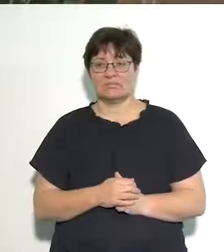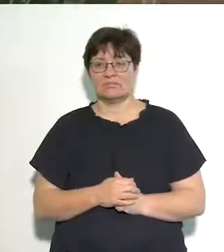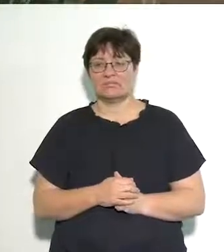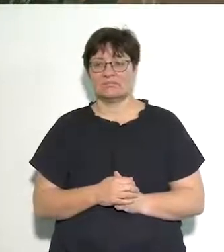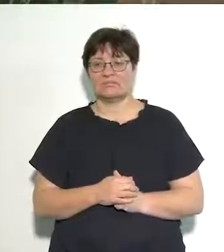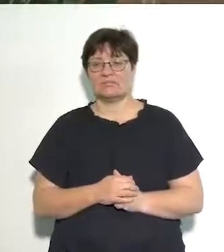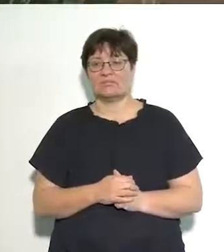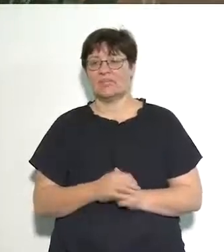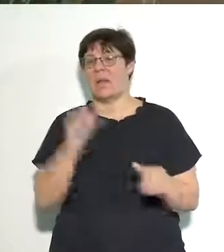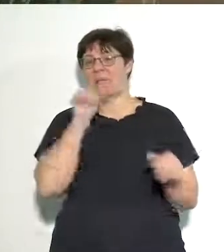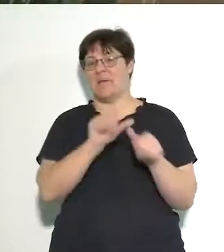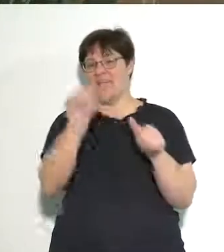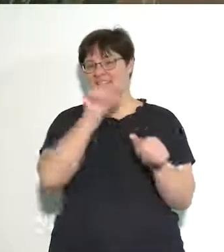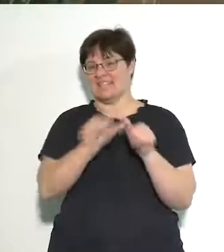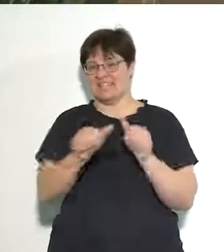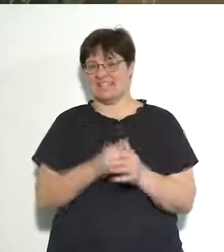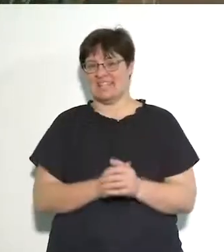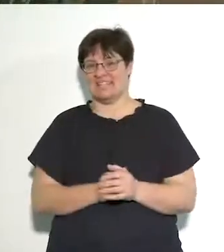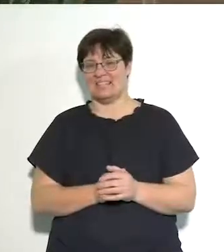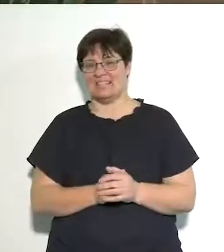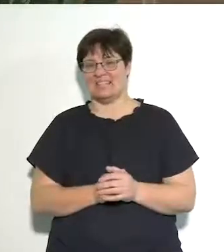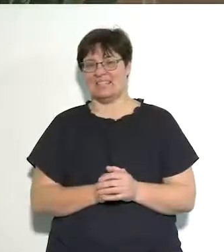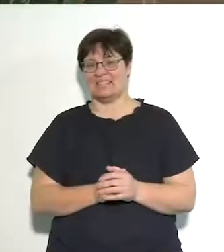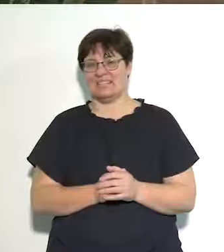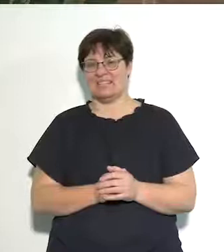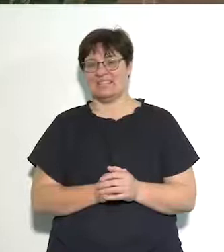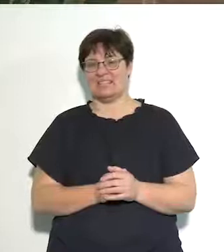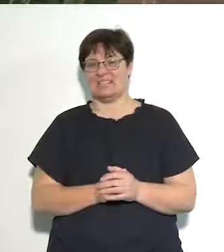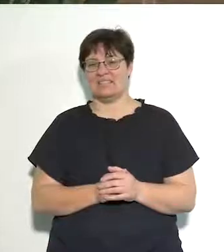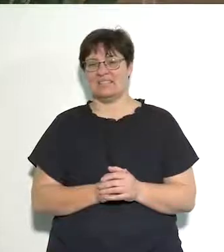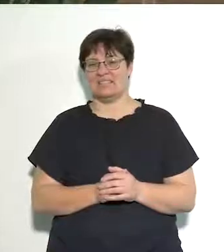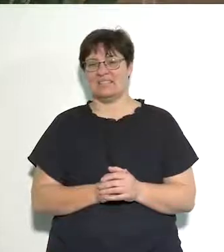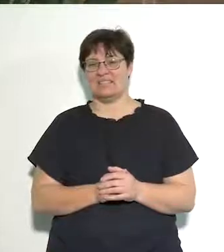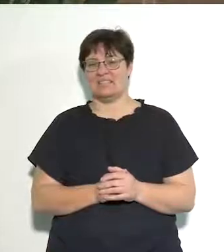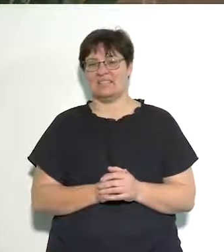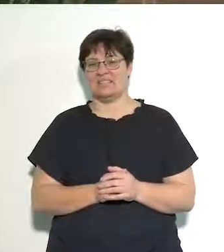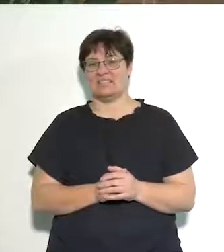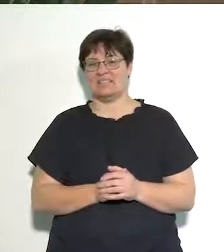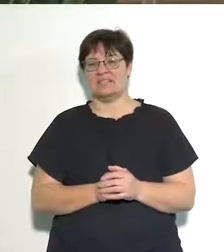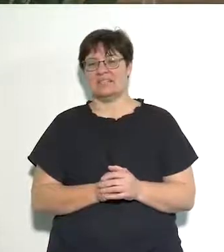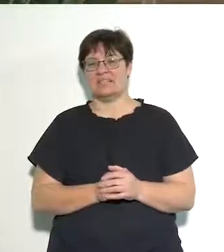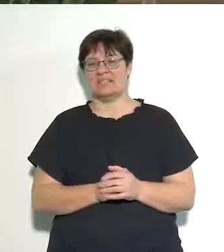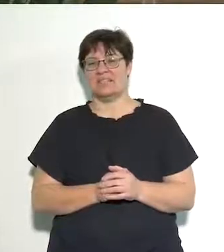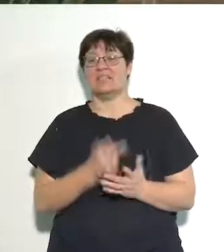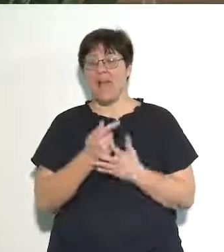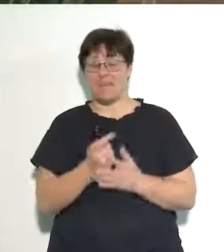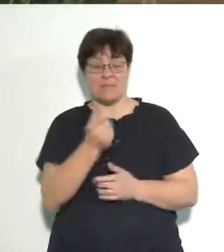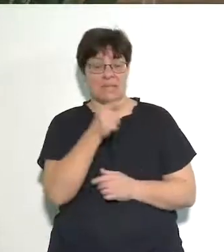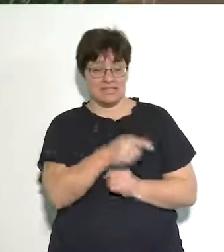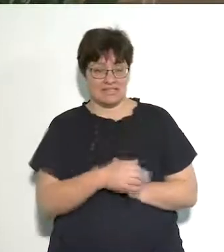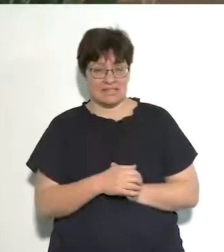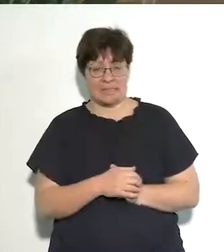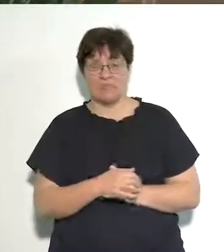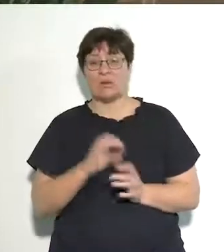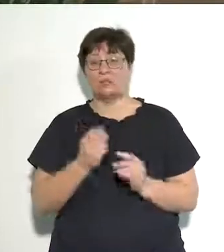we go. Much better. That's a more balanced scale. Now that I've got my scale, I've got